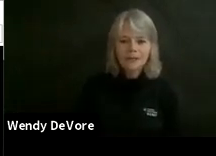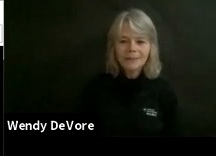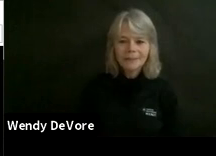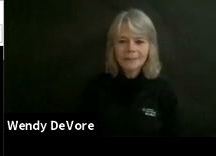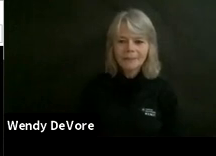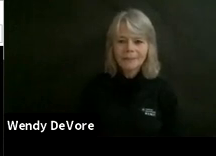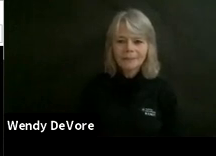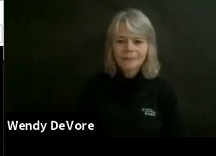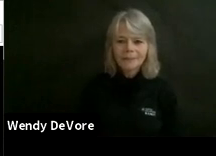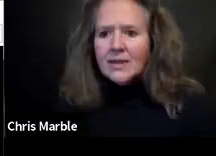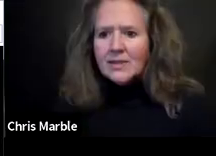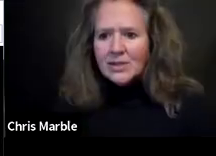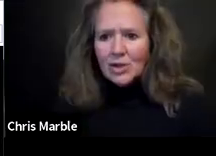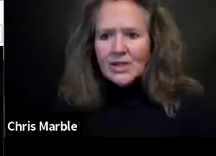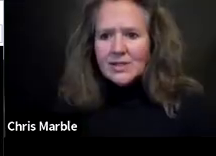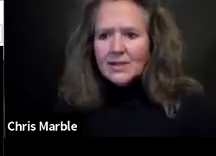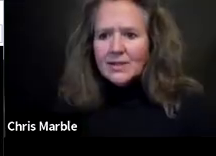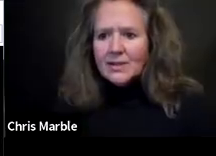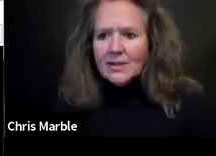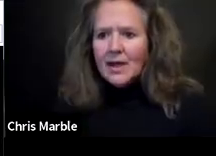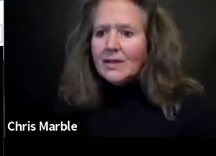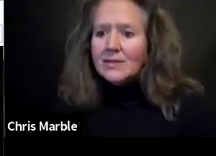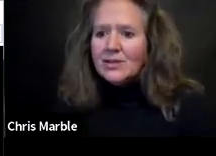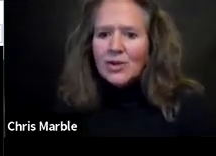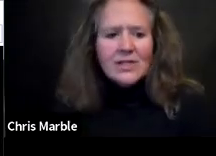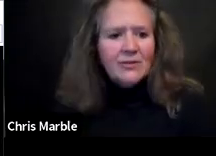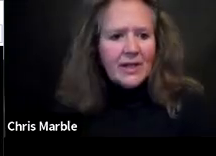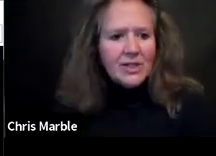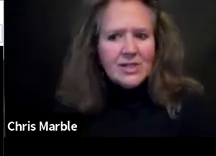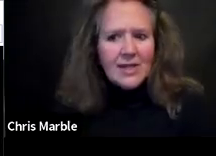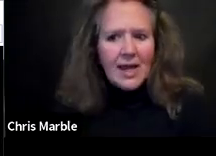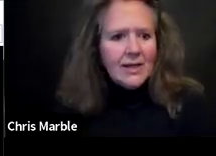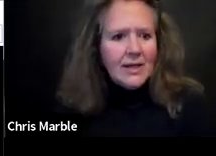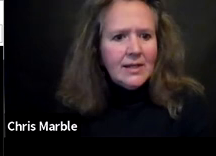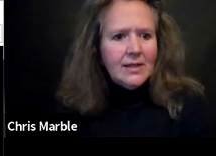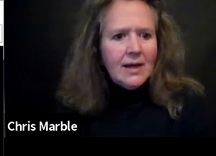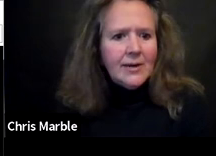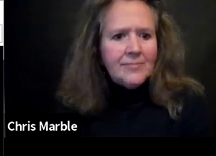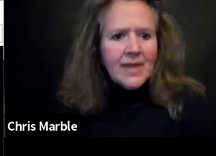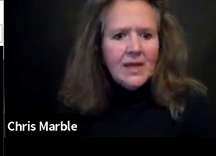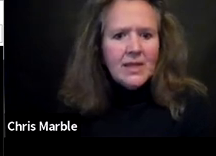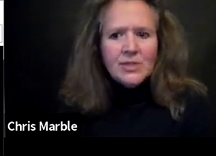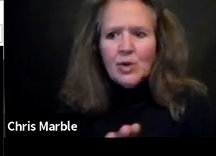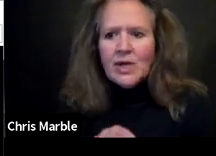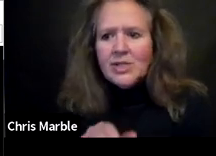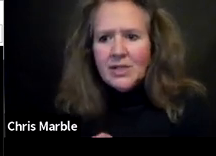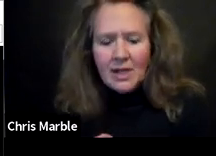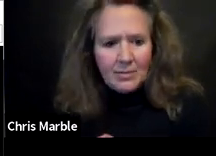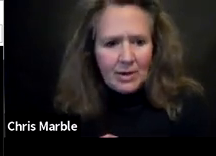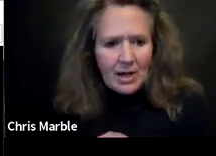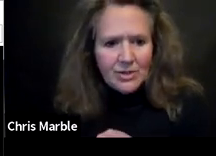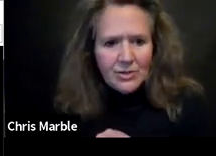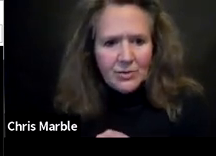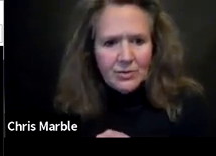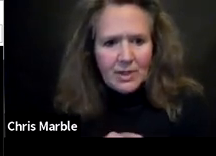information. And this is Chris. Uh, this is Chris. I could just add in, um, there was a question